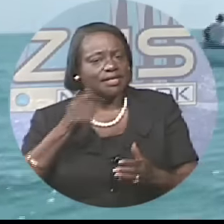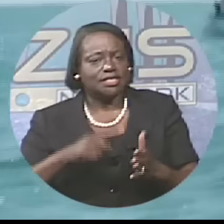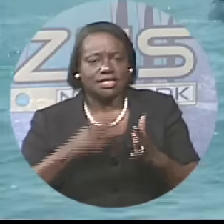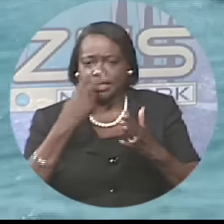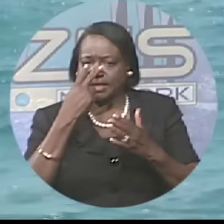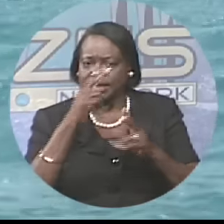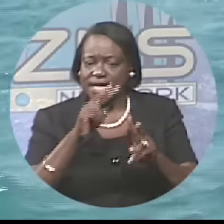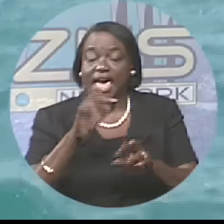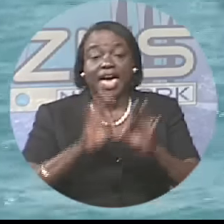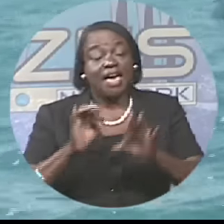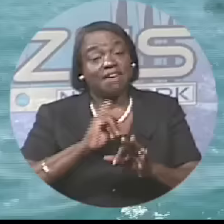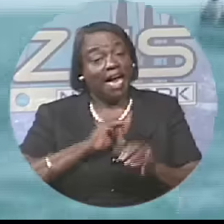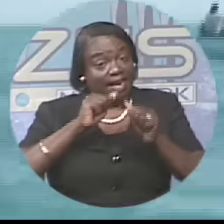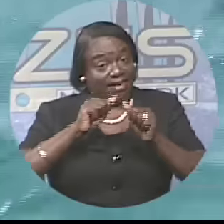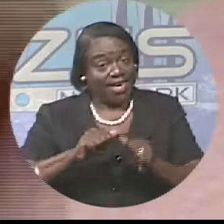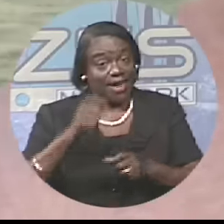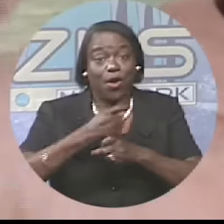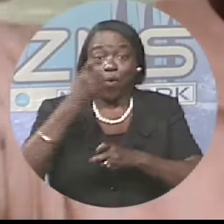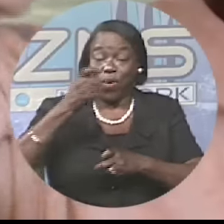could win a race